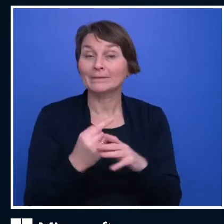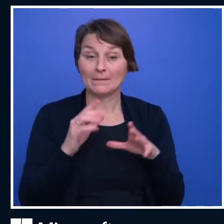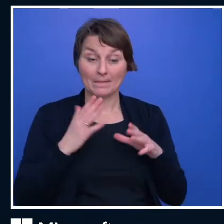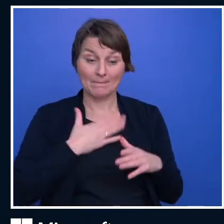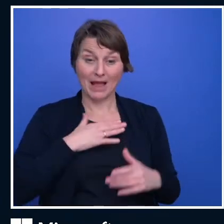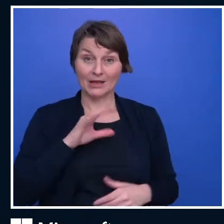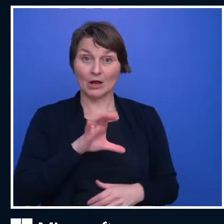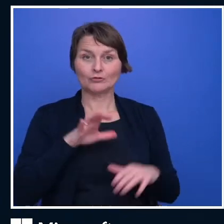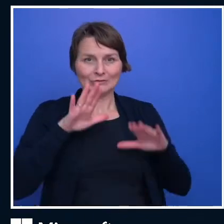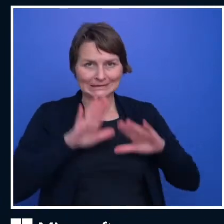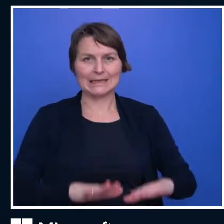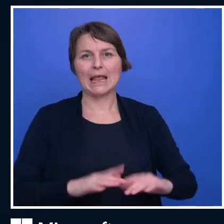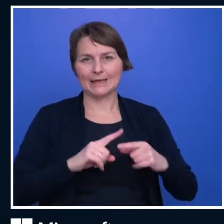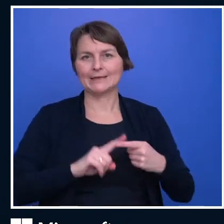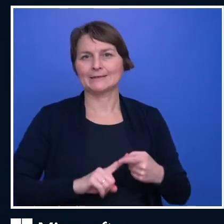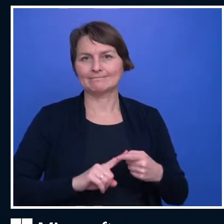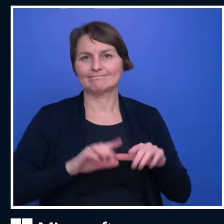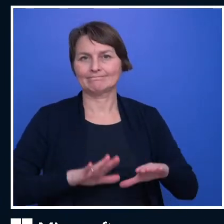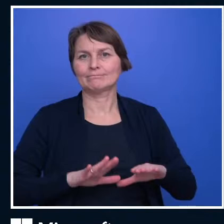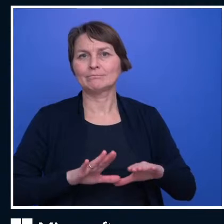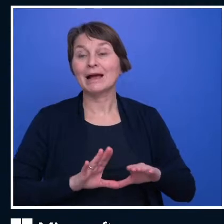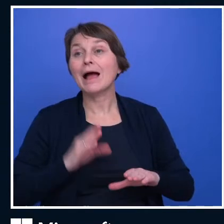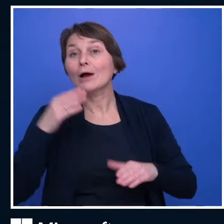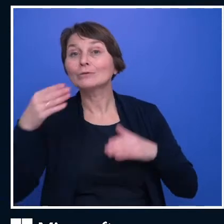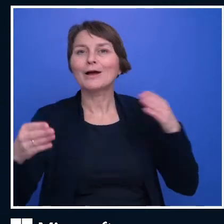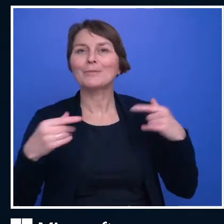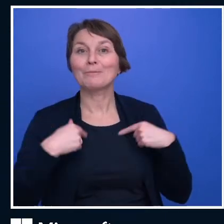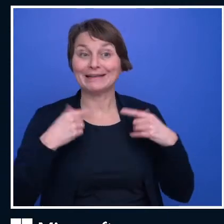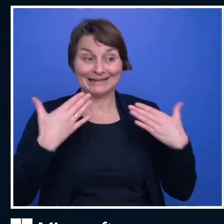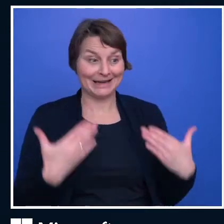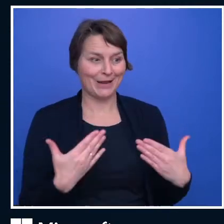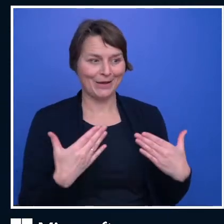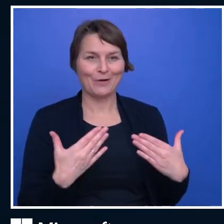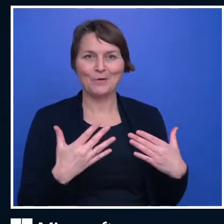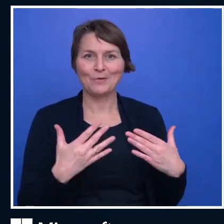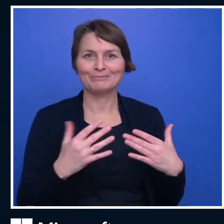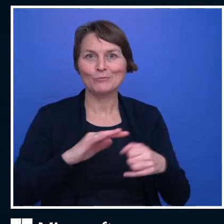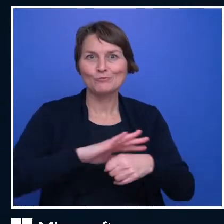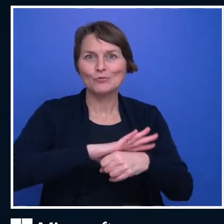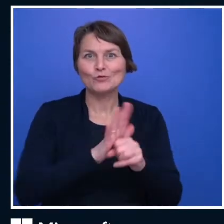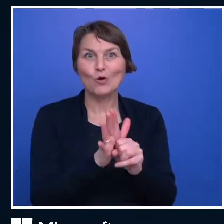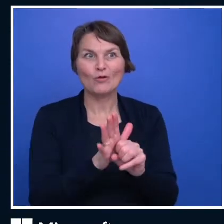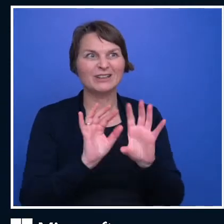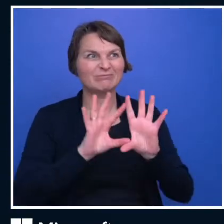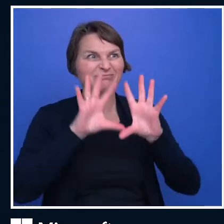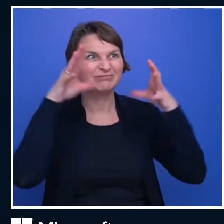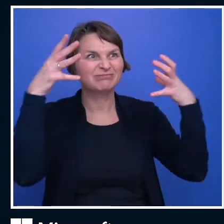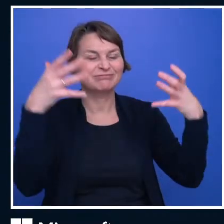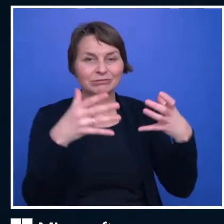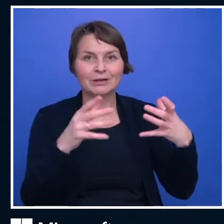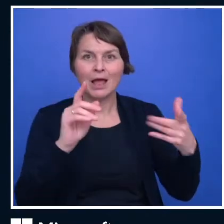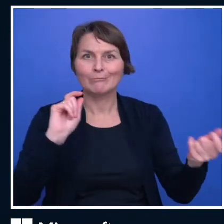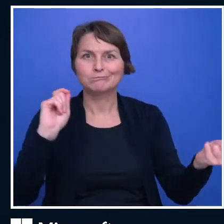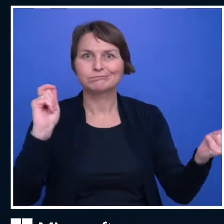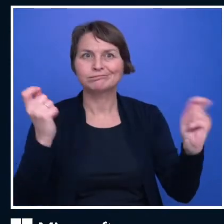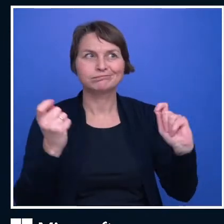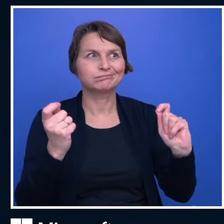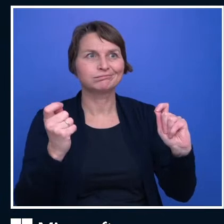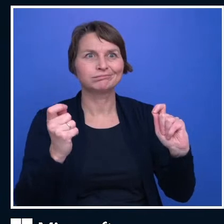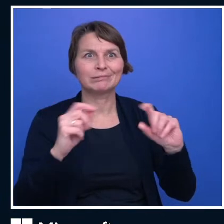but everything has been virtual ever since the pandemic. So it's all about meeting new people. It's